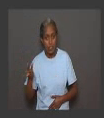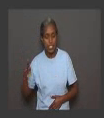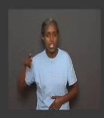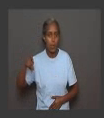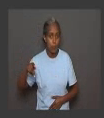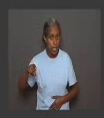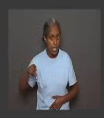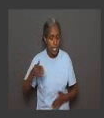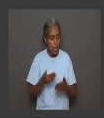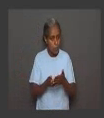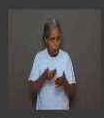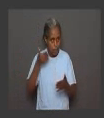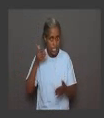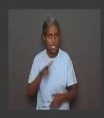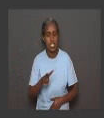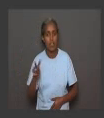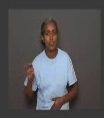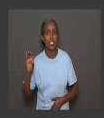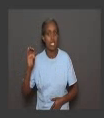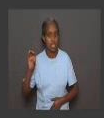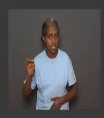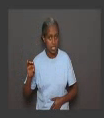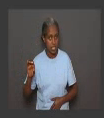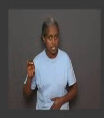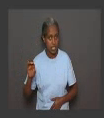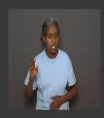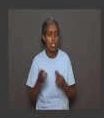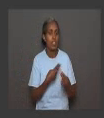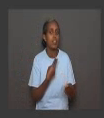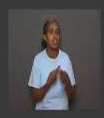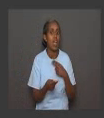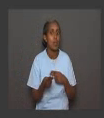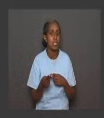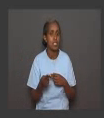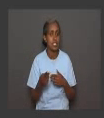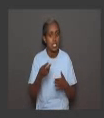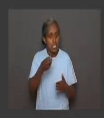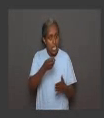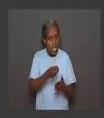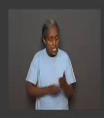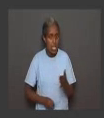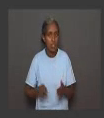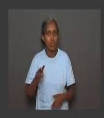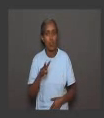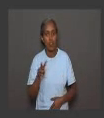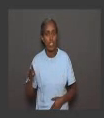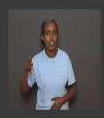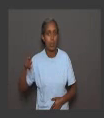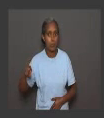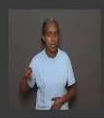P minus vector C times the result of vector